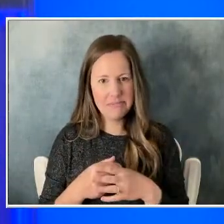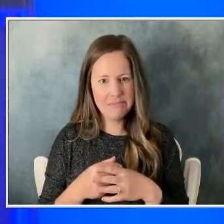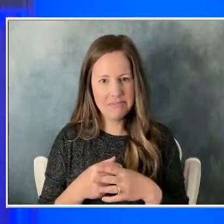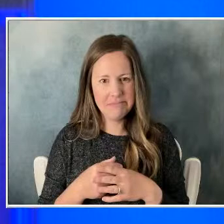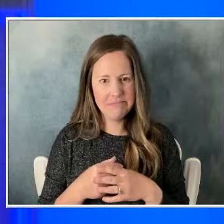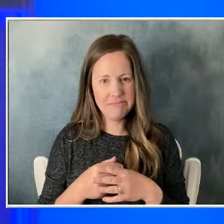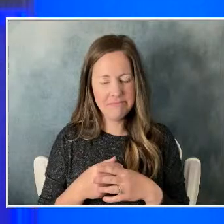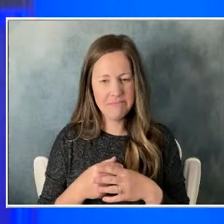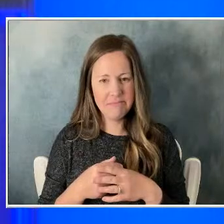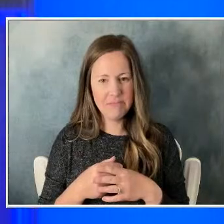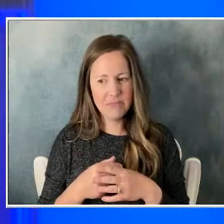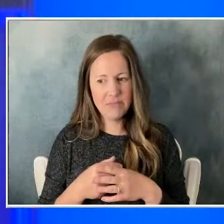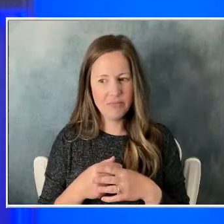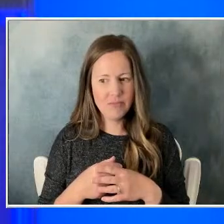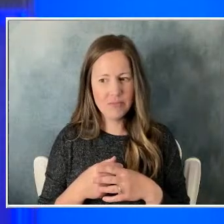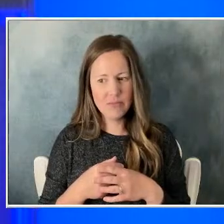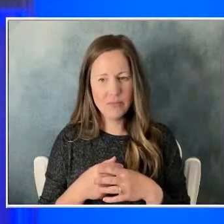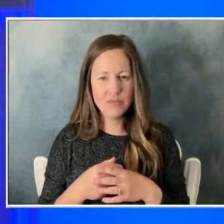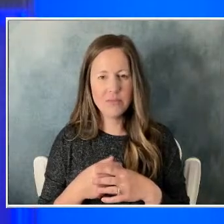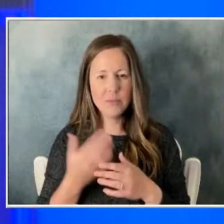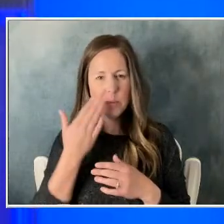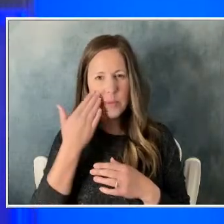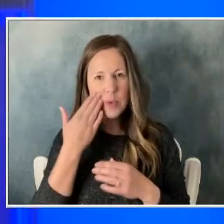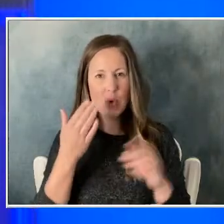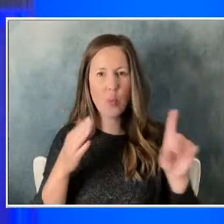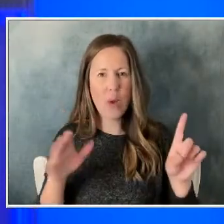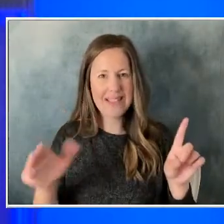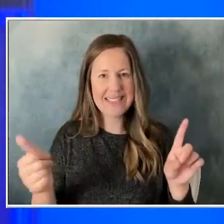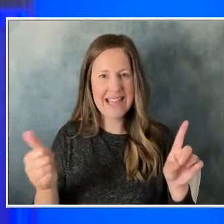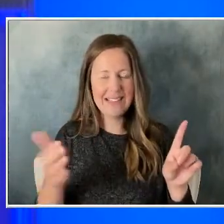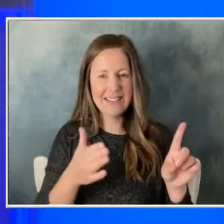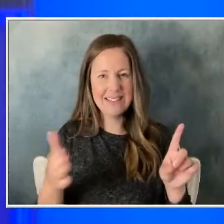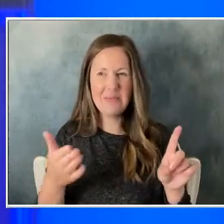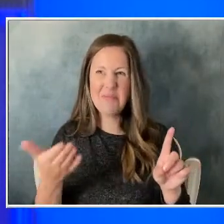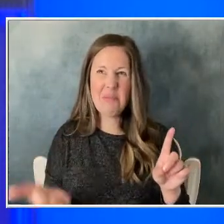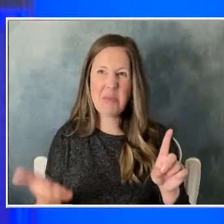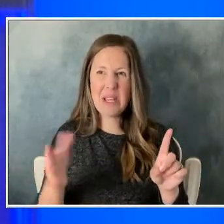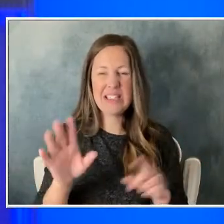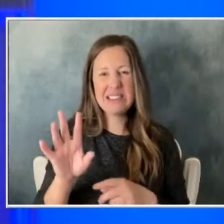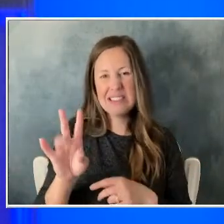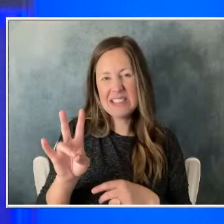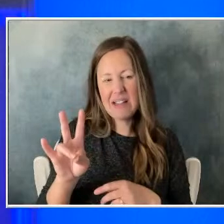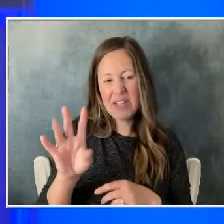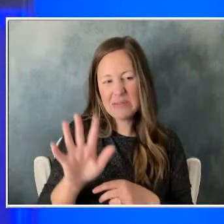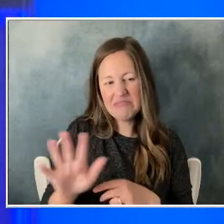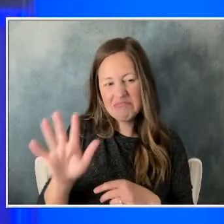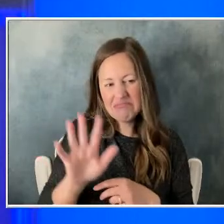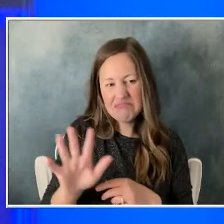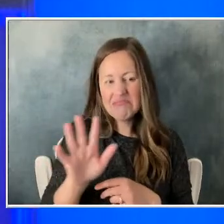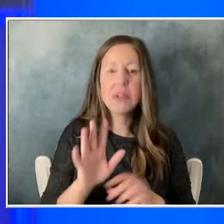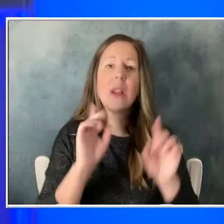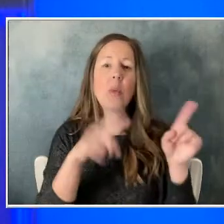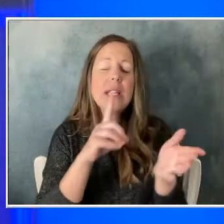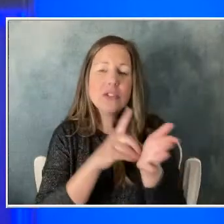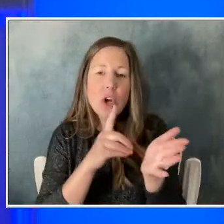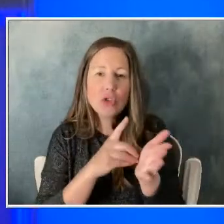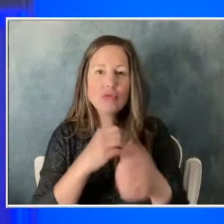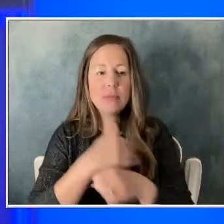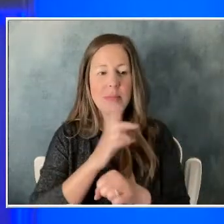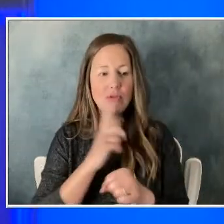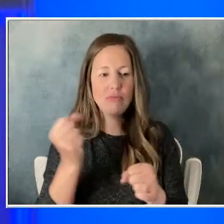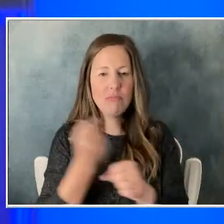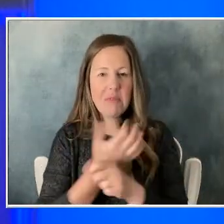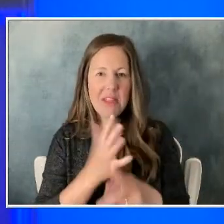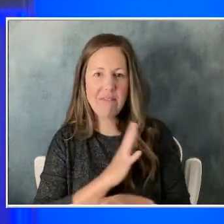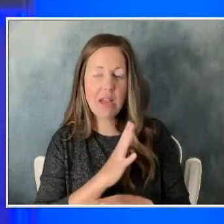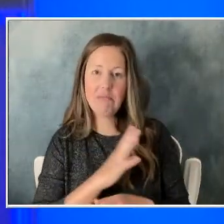on a scale 1 to 10, maybe 7-ish. So I went to the doctor to make sure everything was okay. I've never had heartburn